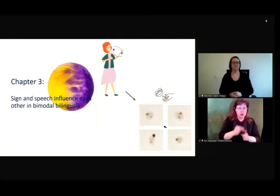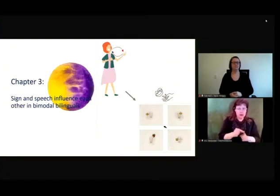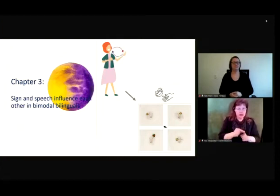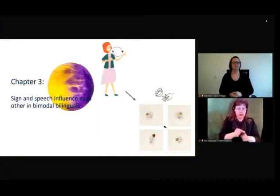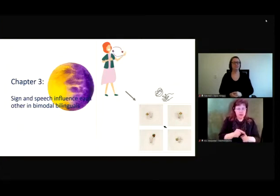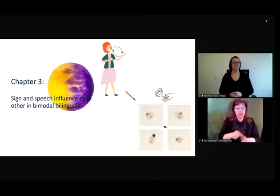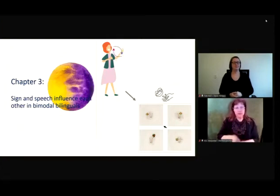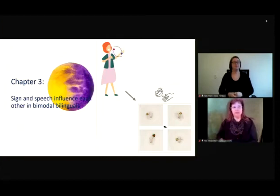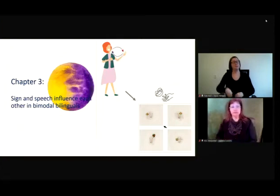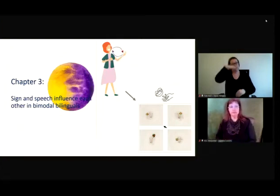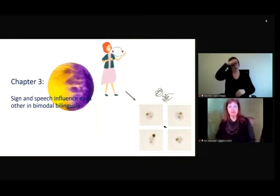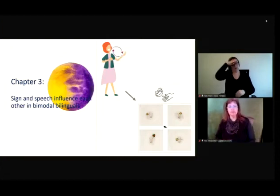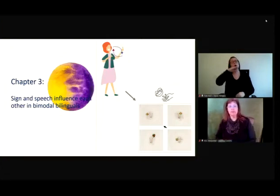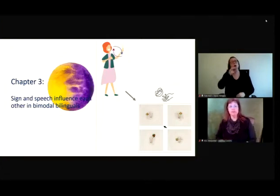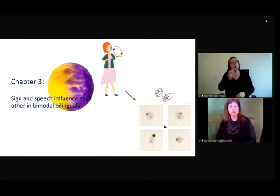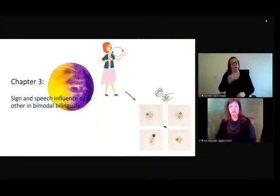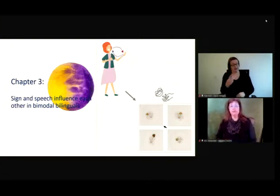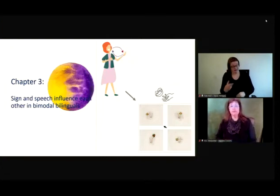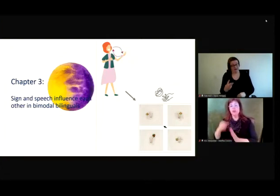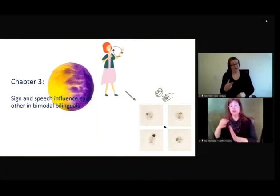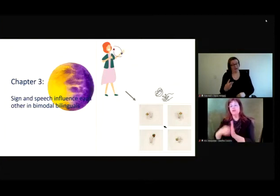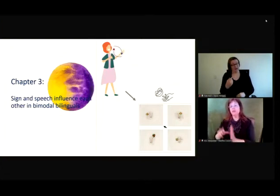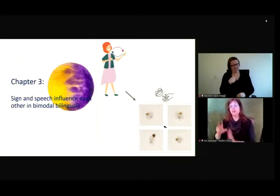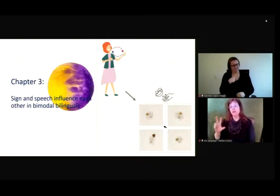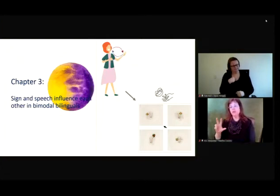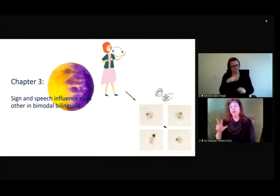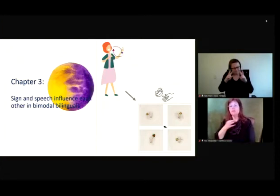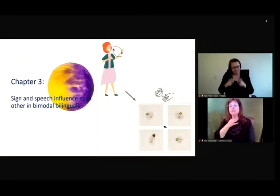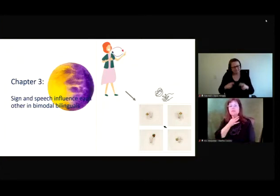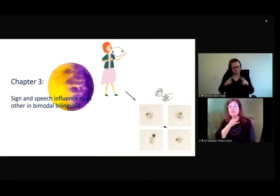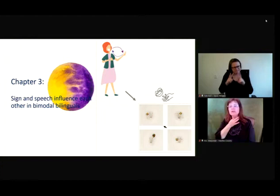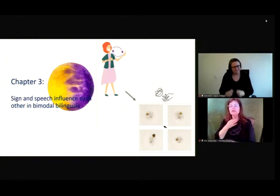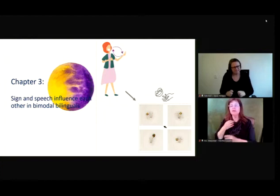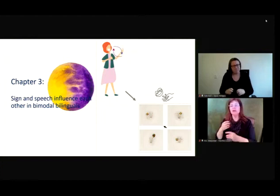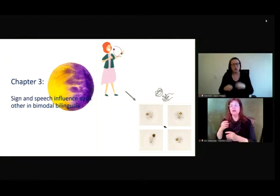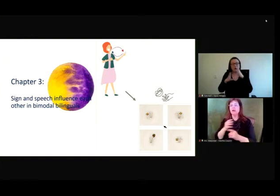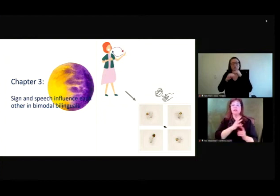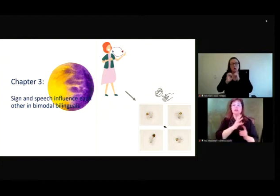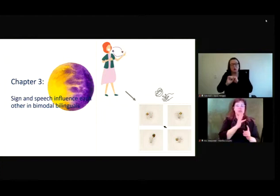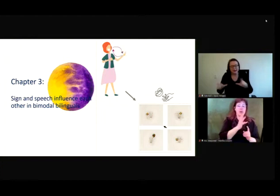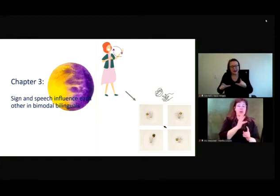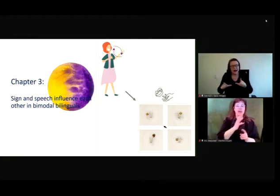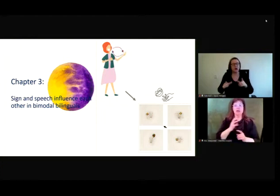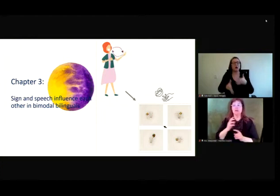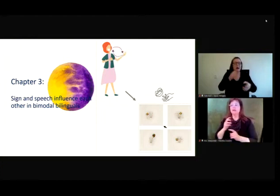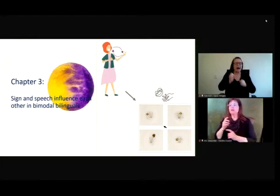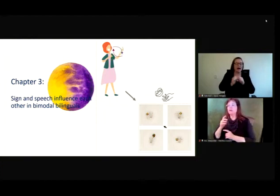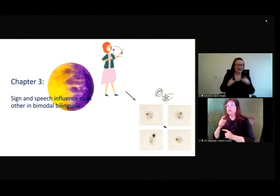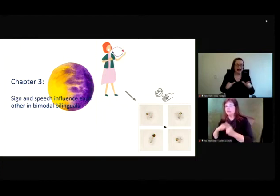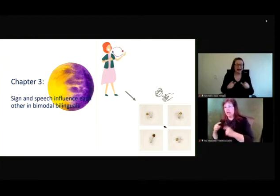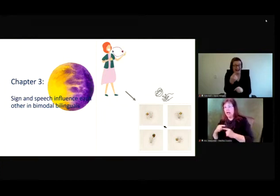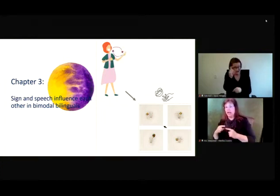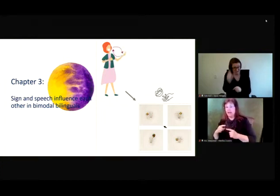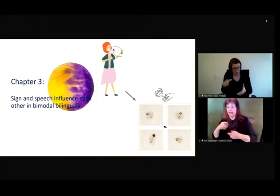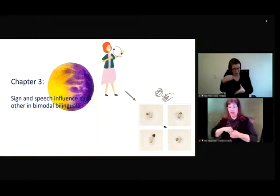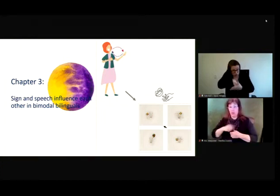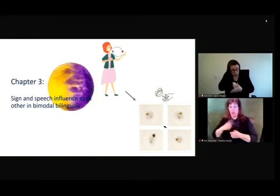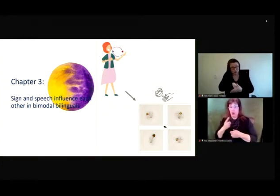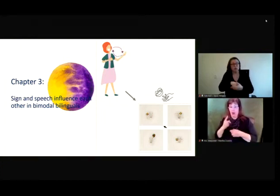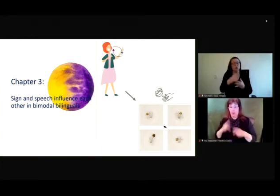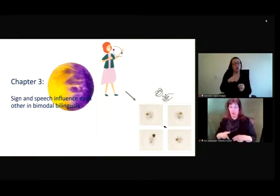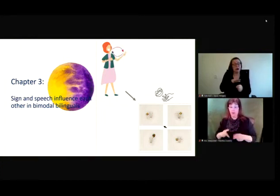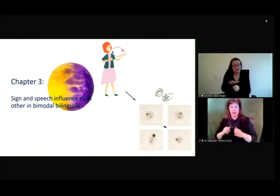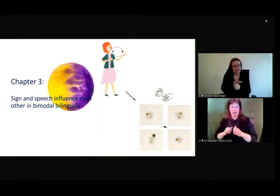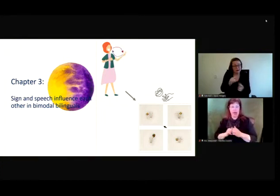In Chapter 3, I was interested in how a spoken and a sign language can influence each other within one person, looking at the same iconicity